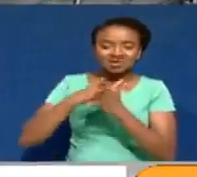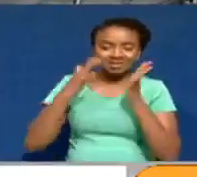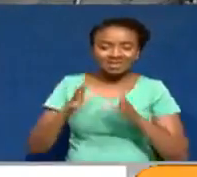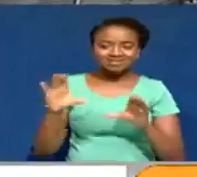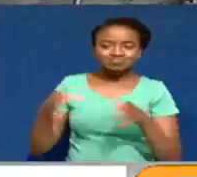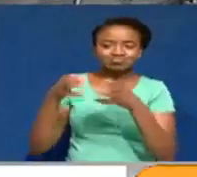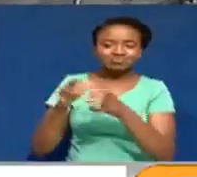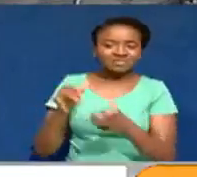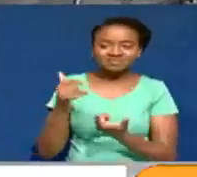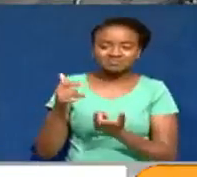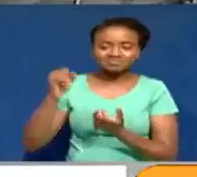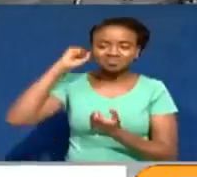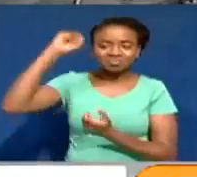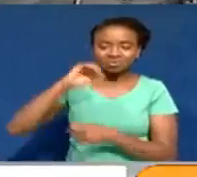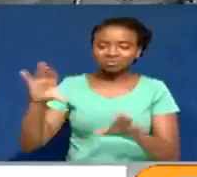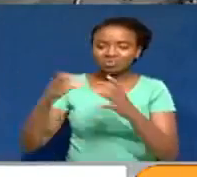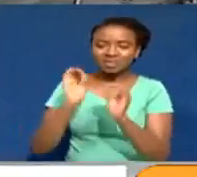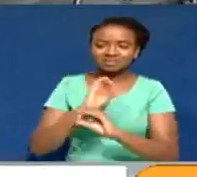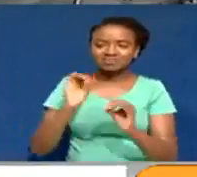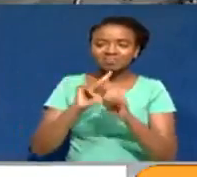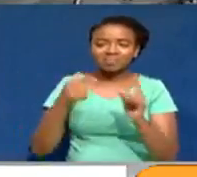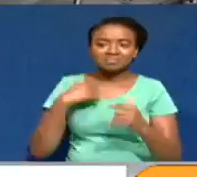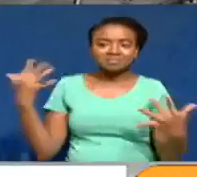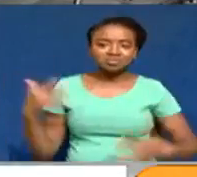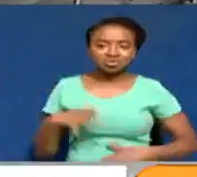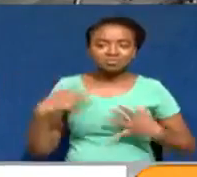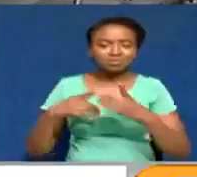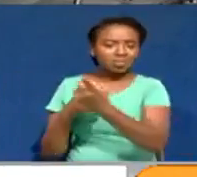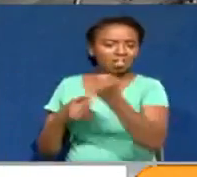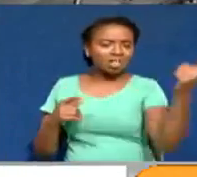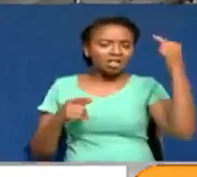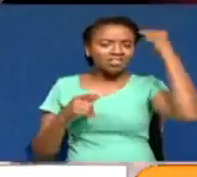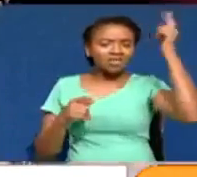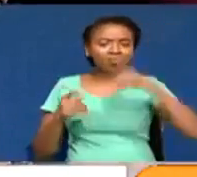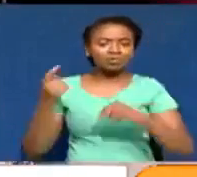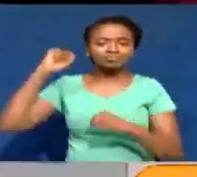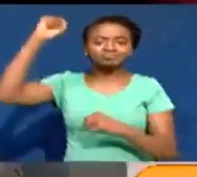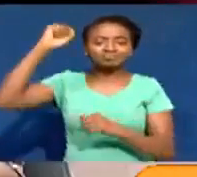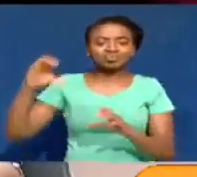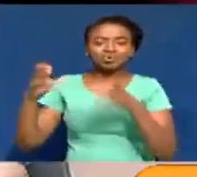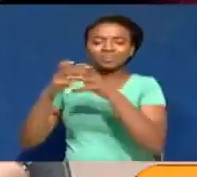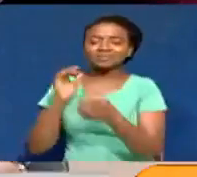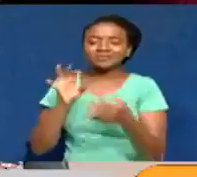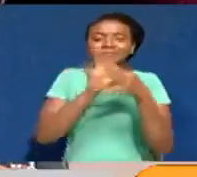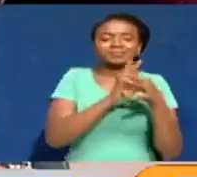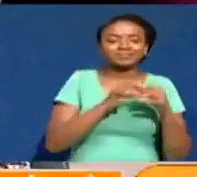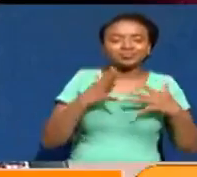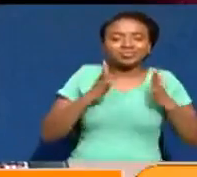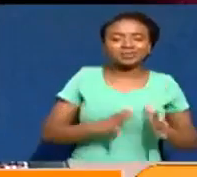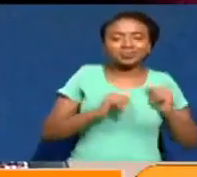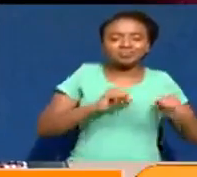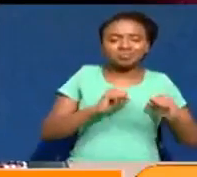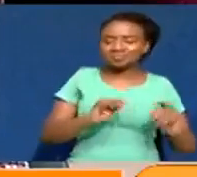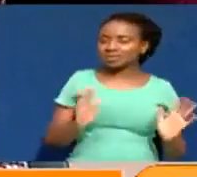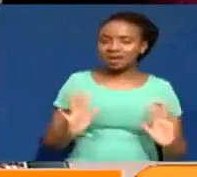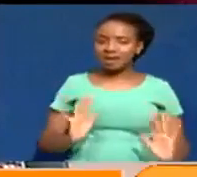political party, we are a lobby movement. It surprises me that most people think we are a political party affiliated to so-and-so and who's not and who's in, but